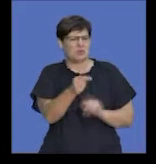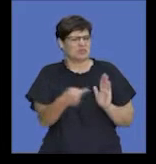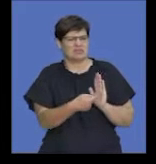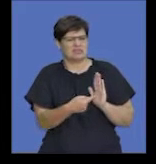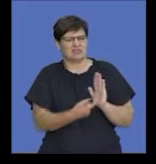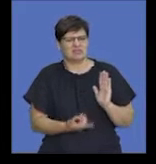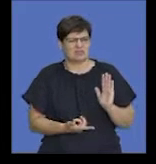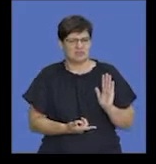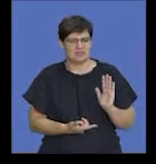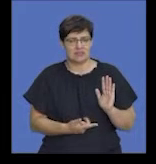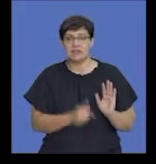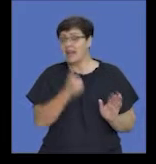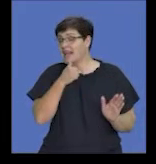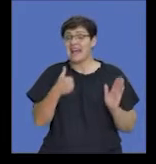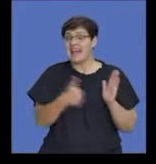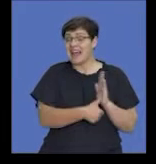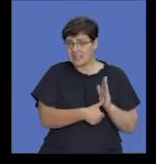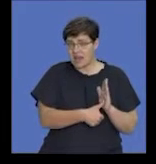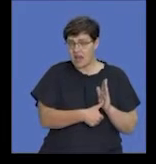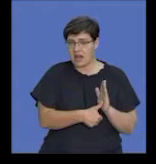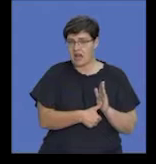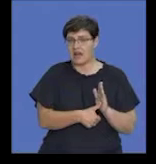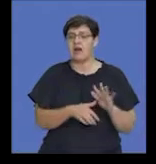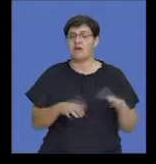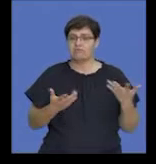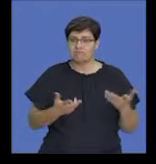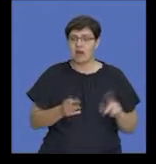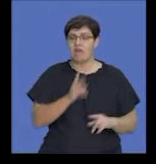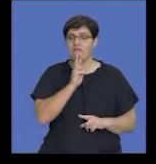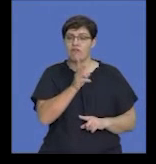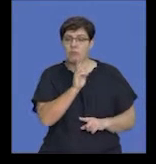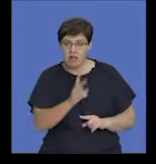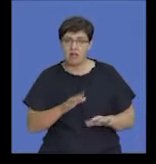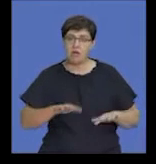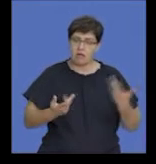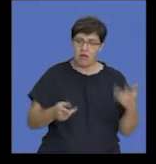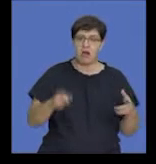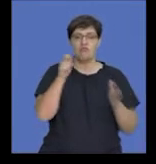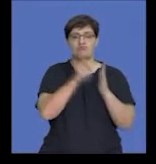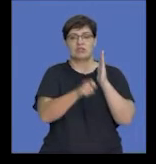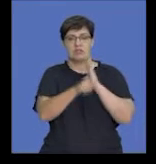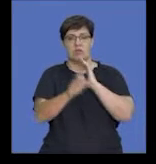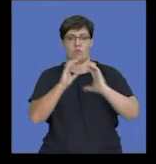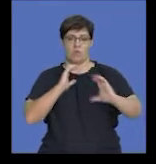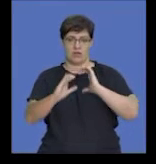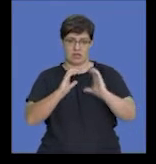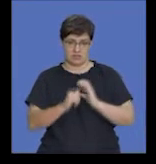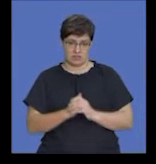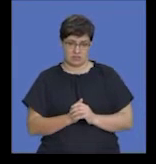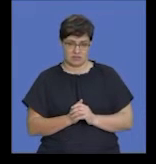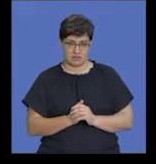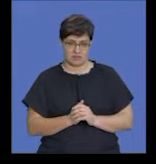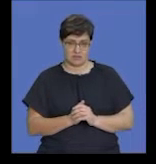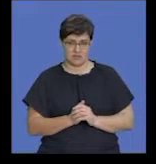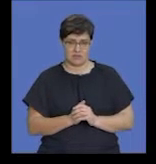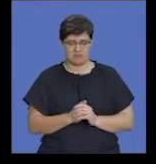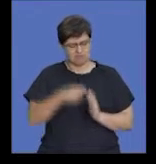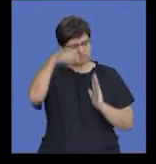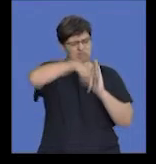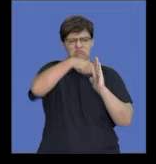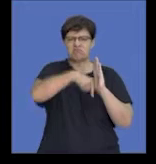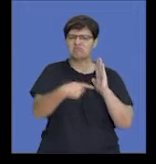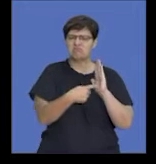okay? So letters are a form of verbal and written communication which contains information